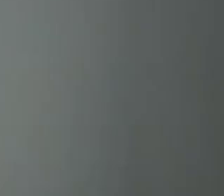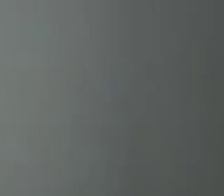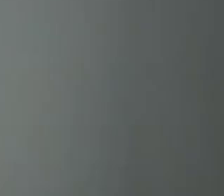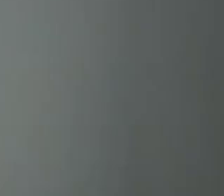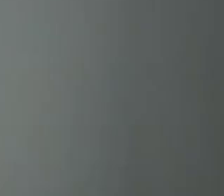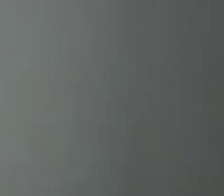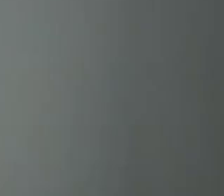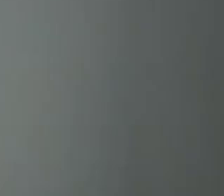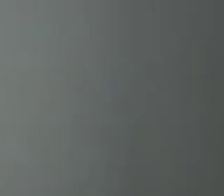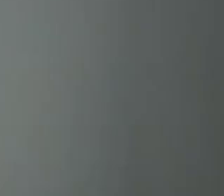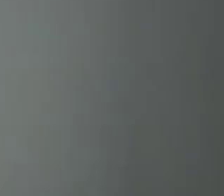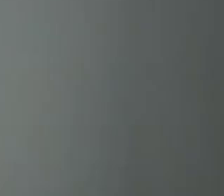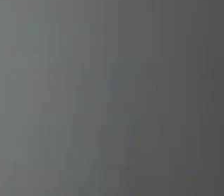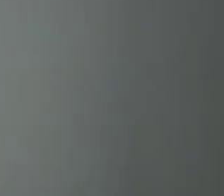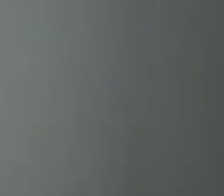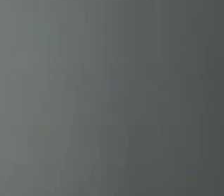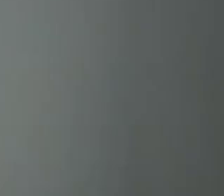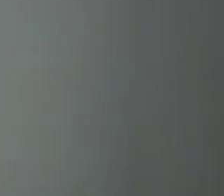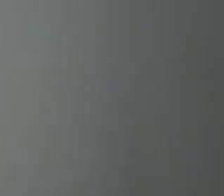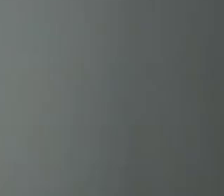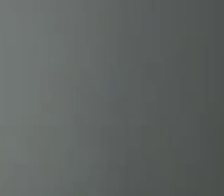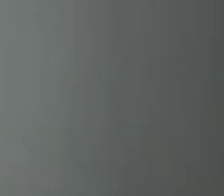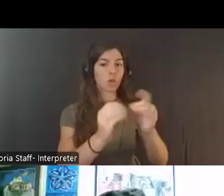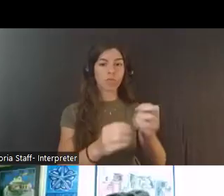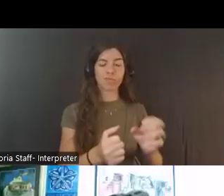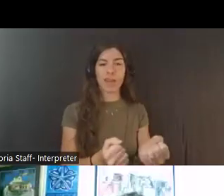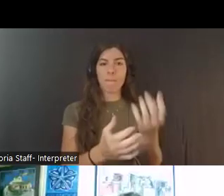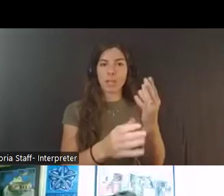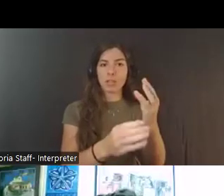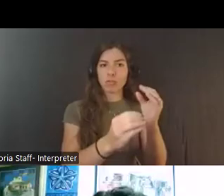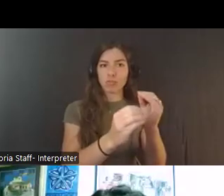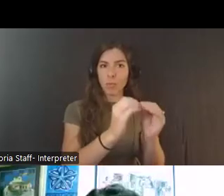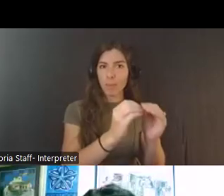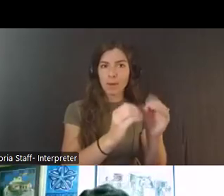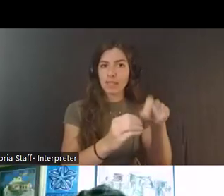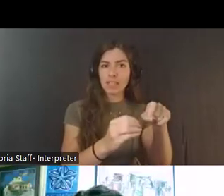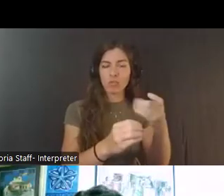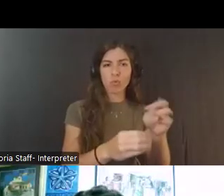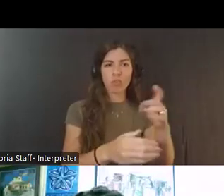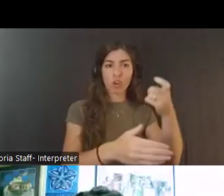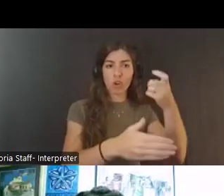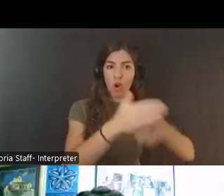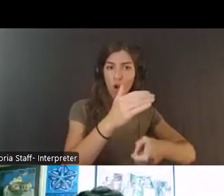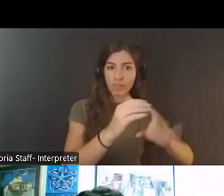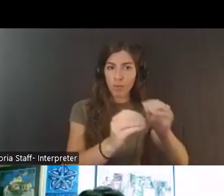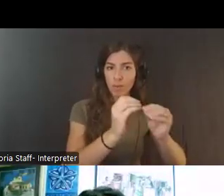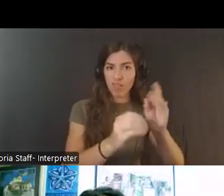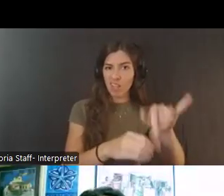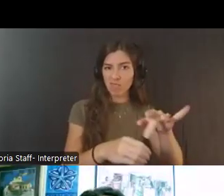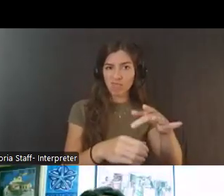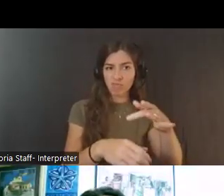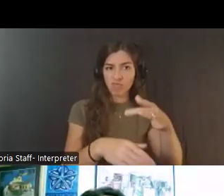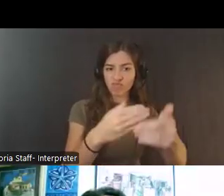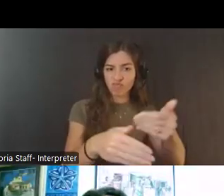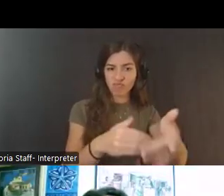art needs repair, the extent to which it needs repair, the cost of repairing it? How does that work? To